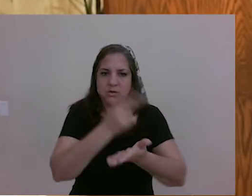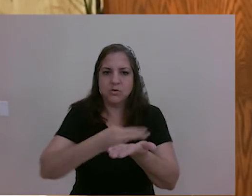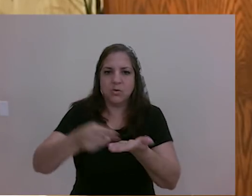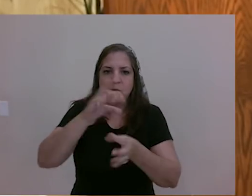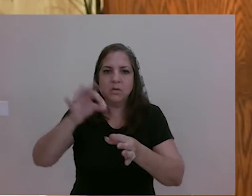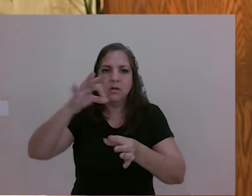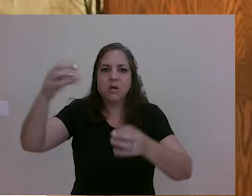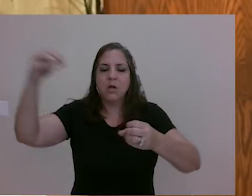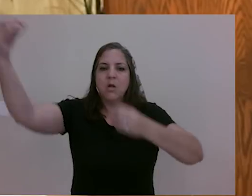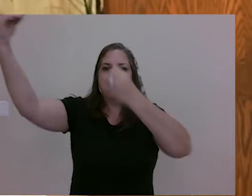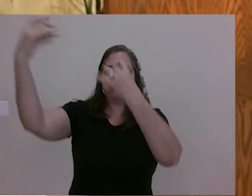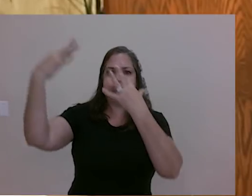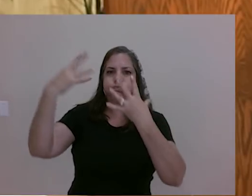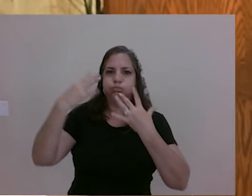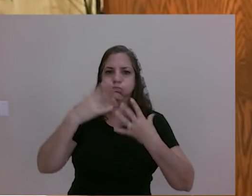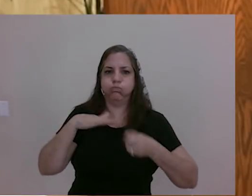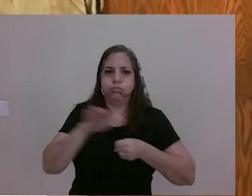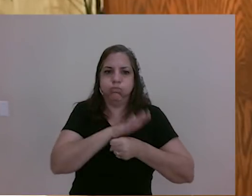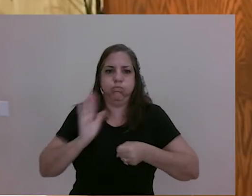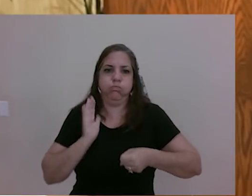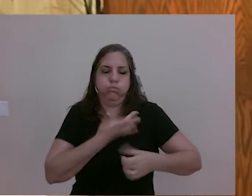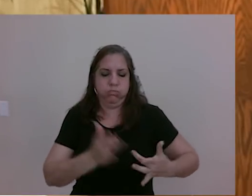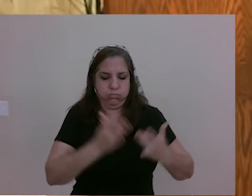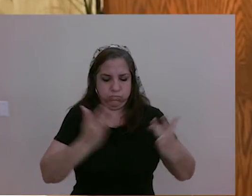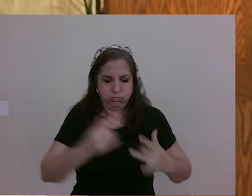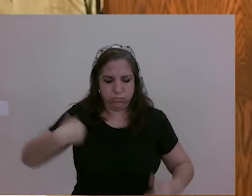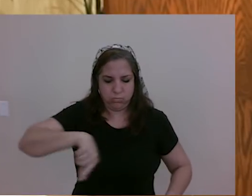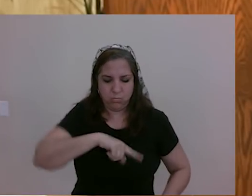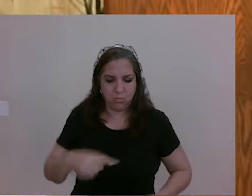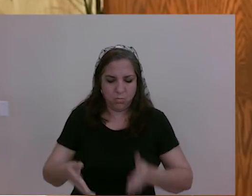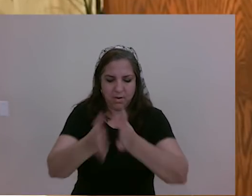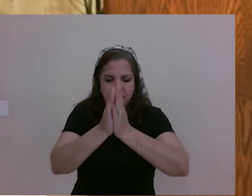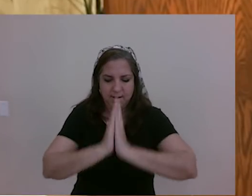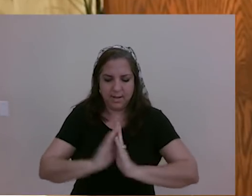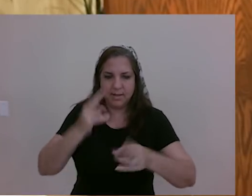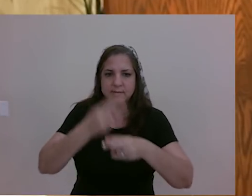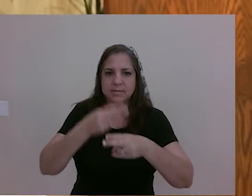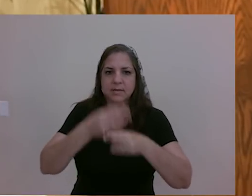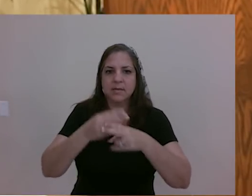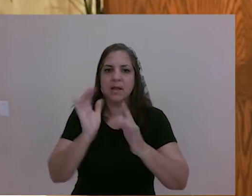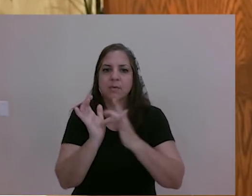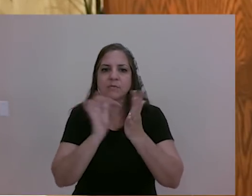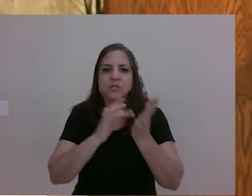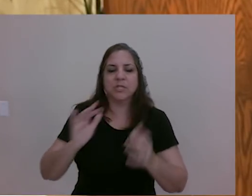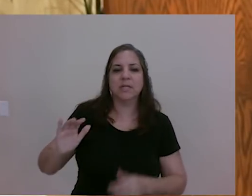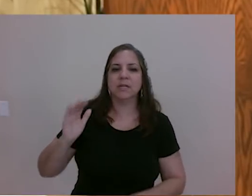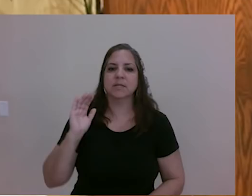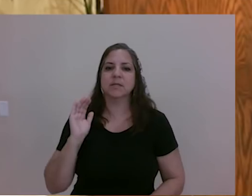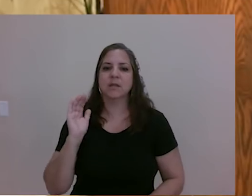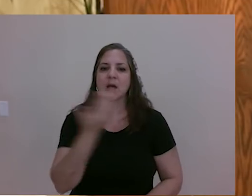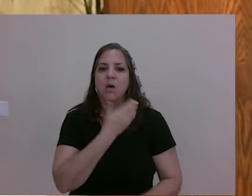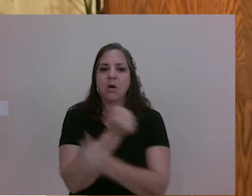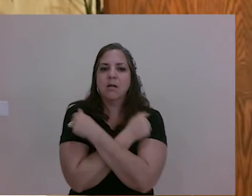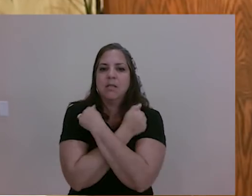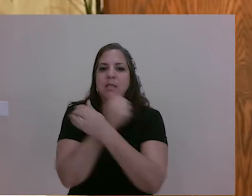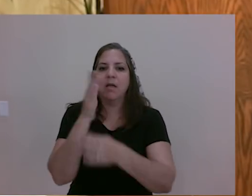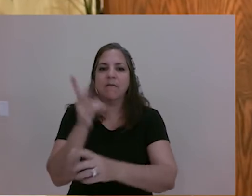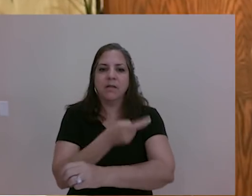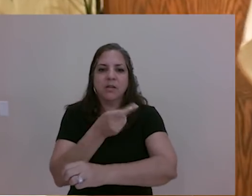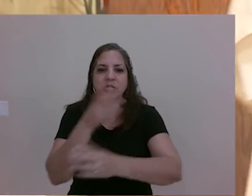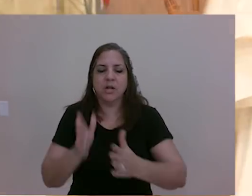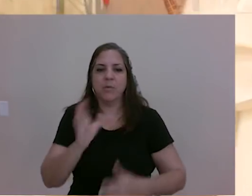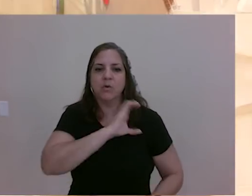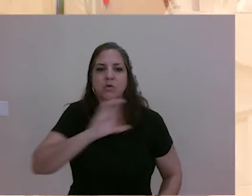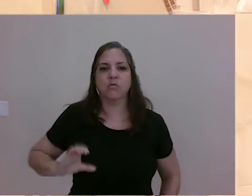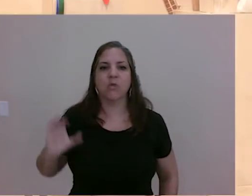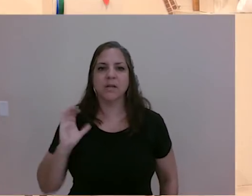We ask these things in the name of Jesus, your Son, our loving Shepherd, Christ our Lord. Amen. Amen.